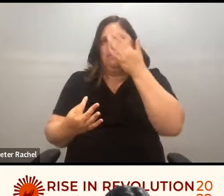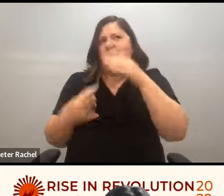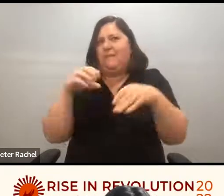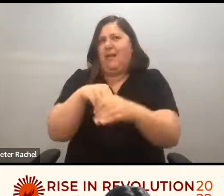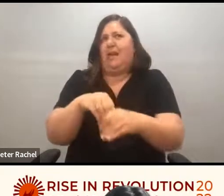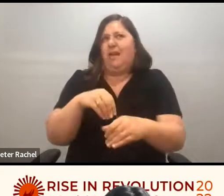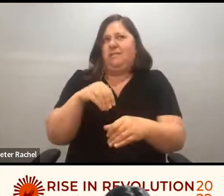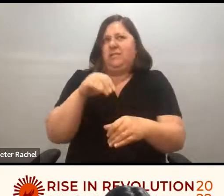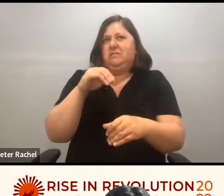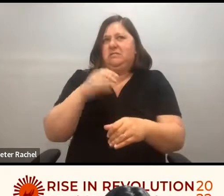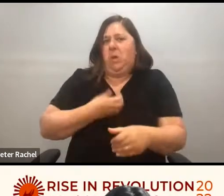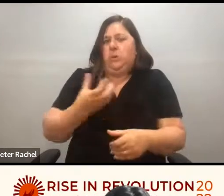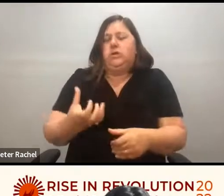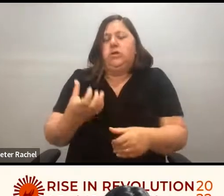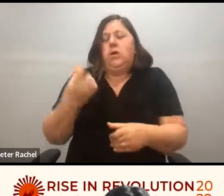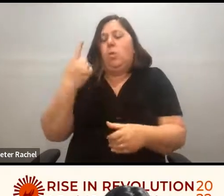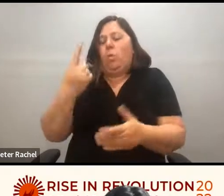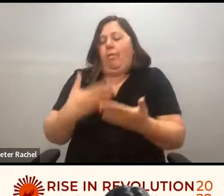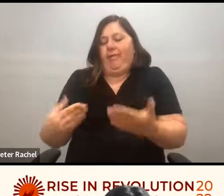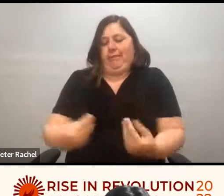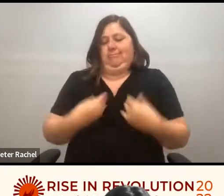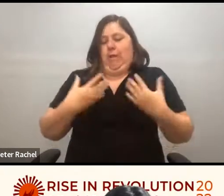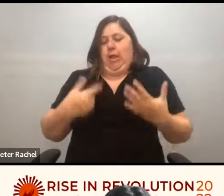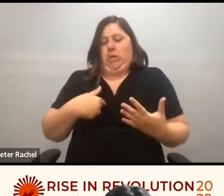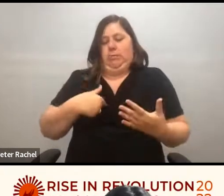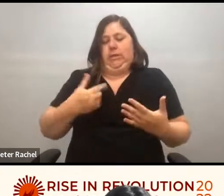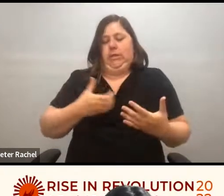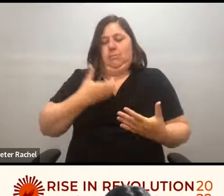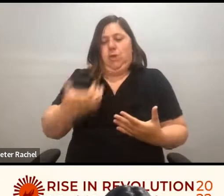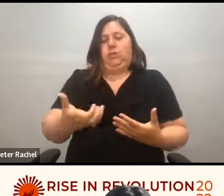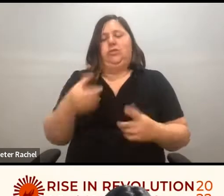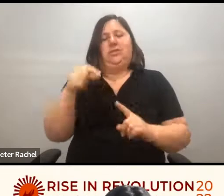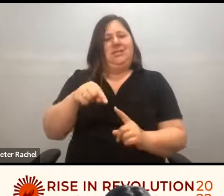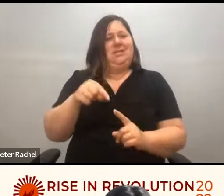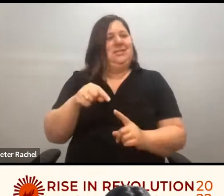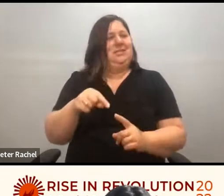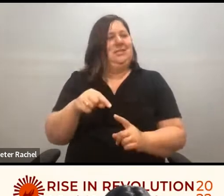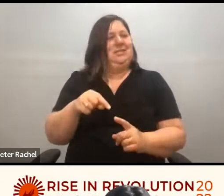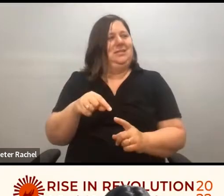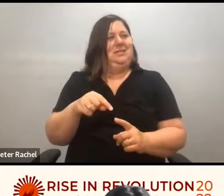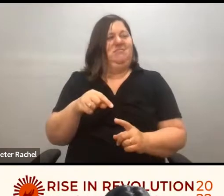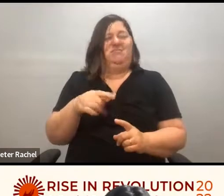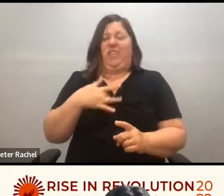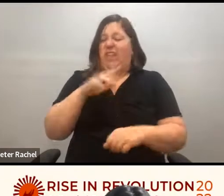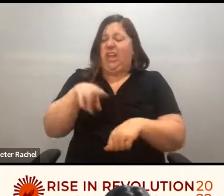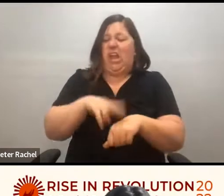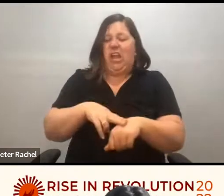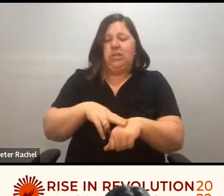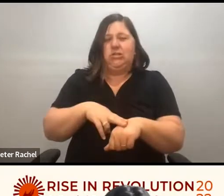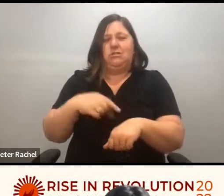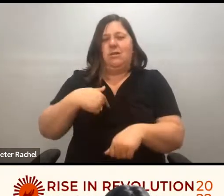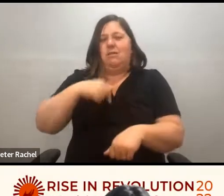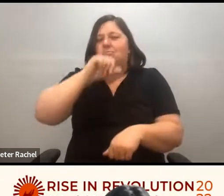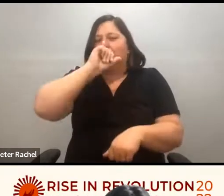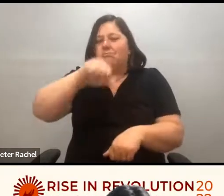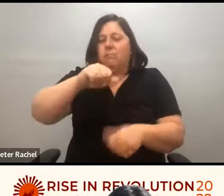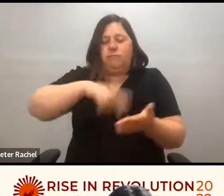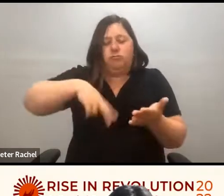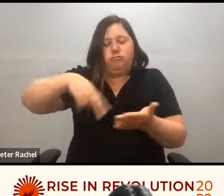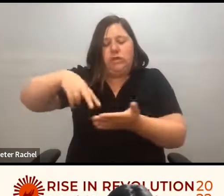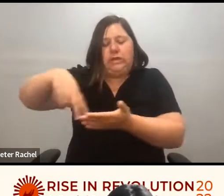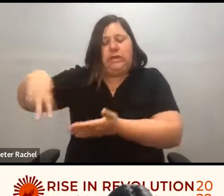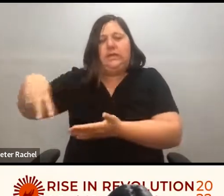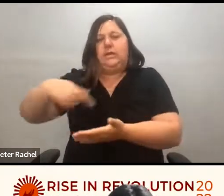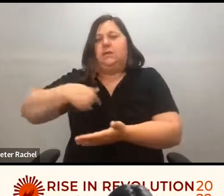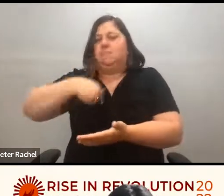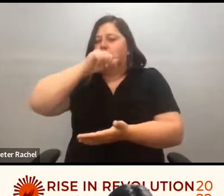it. What inspired me to do it was poetry just always kind of really came naturally to me. I really loved reading and I really